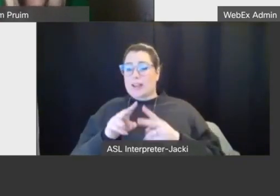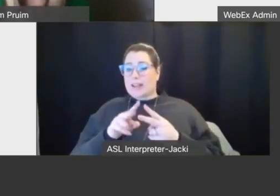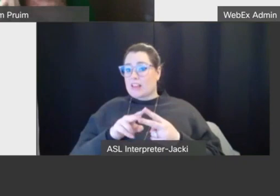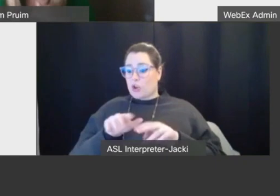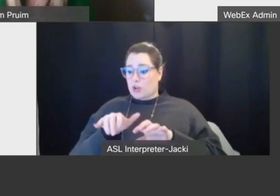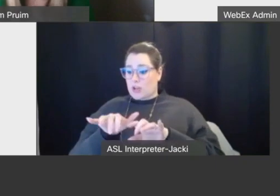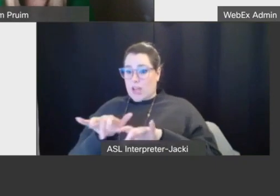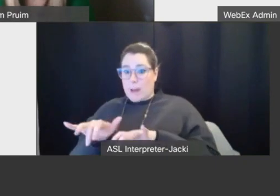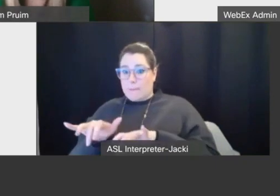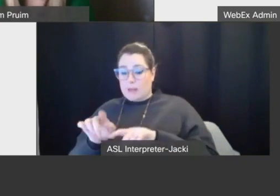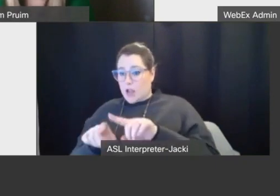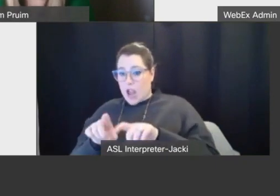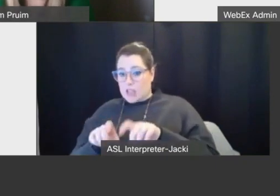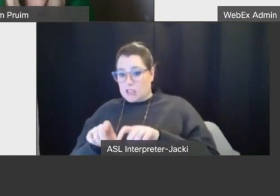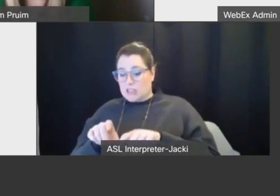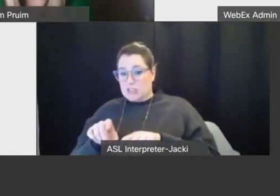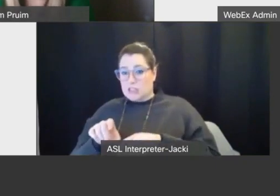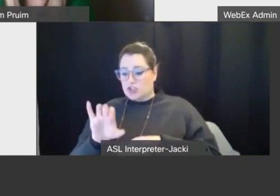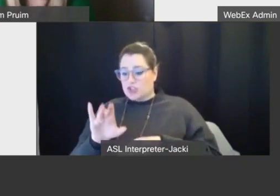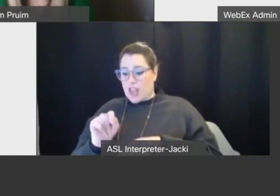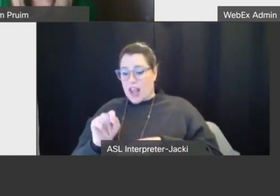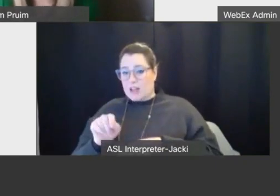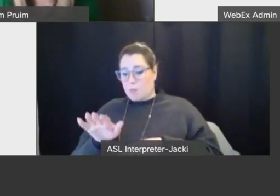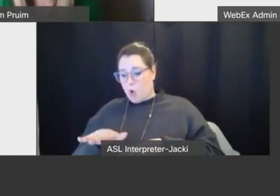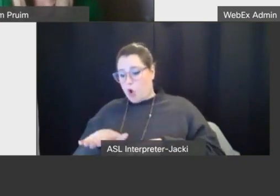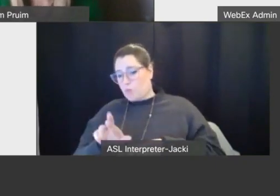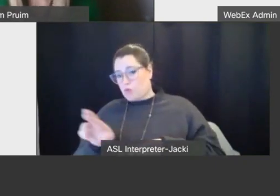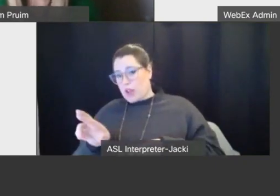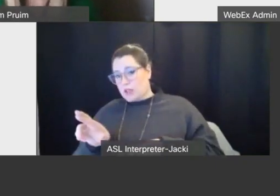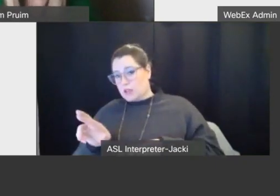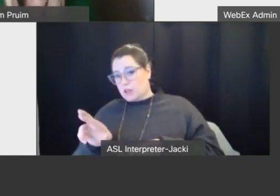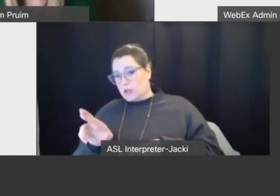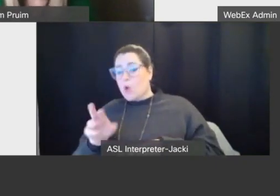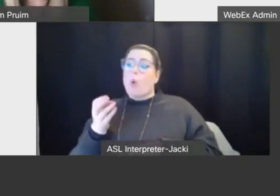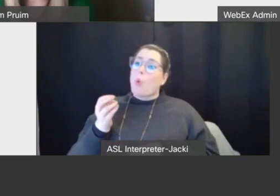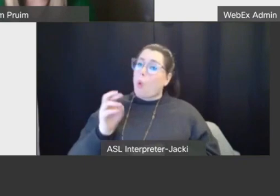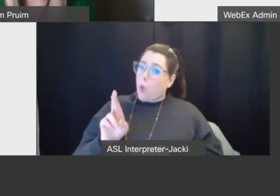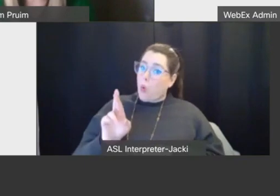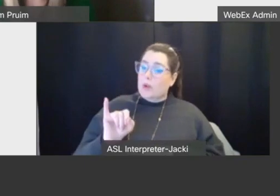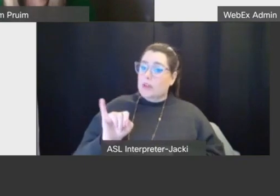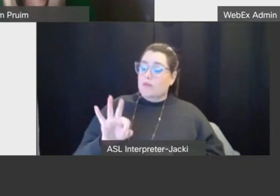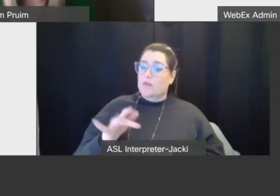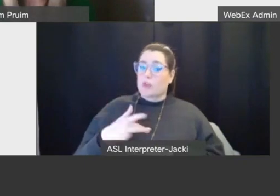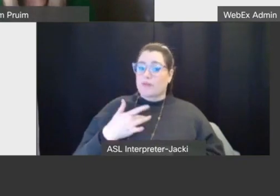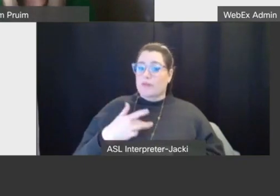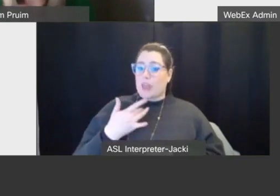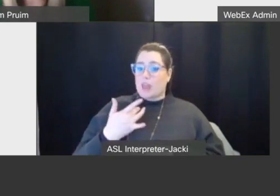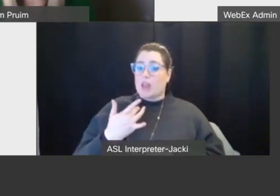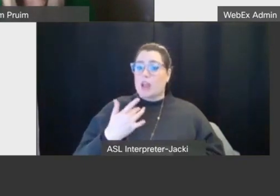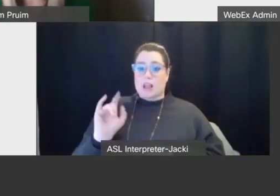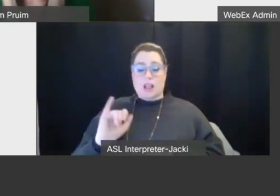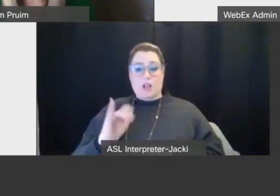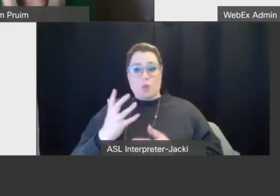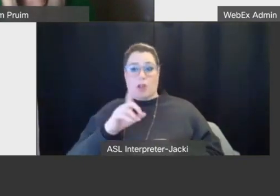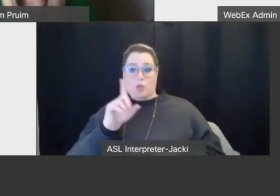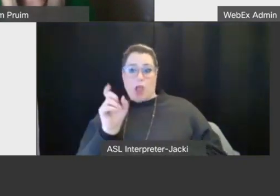chat box located in the lower right-hand corner, or if you at least just, if you have a question that you want to ask, we